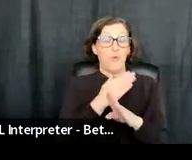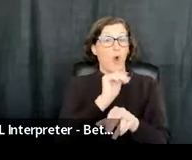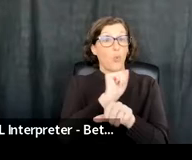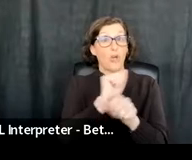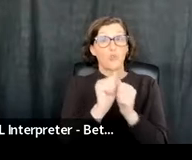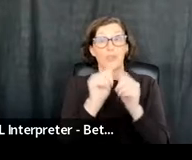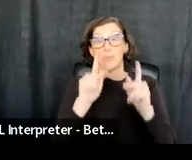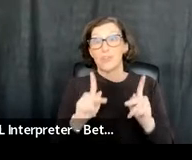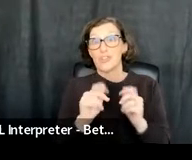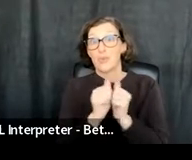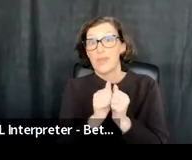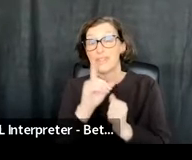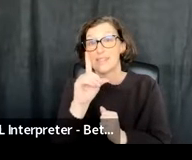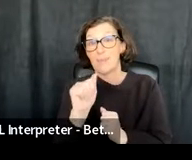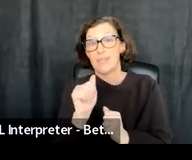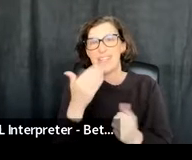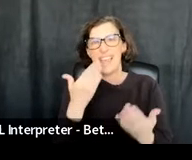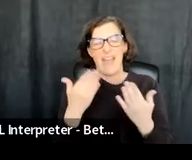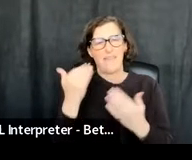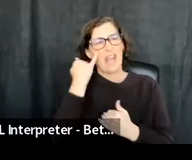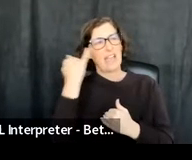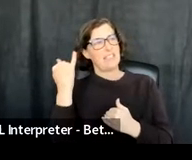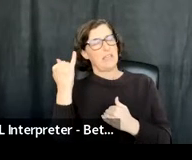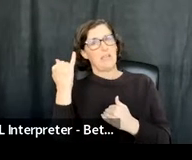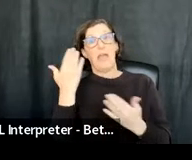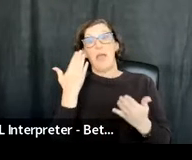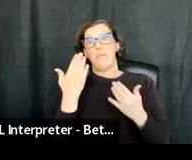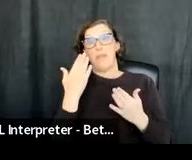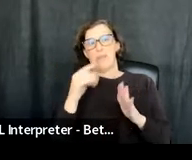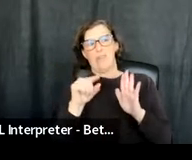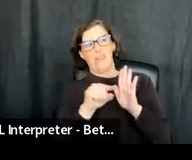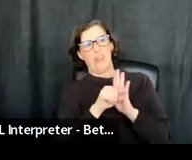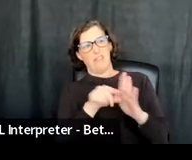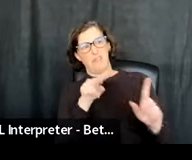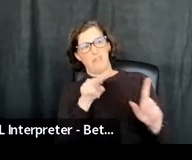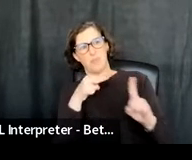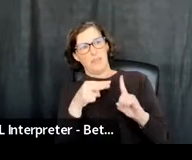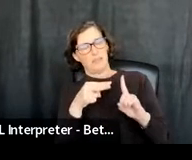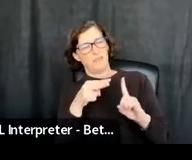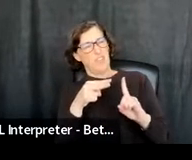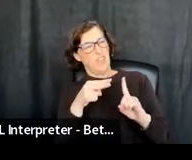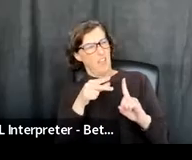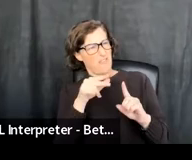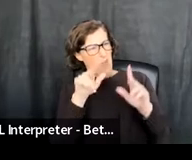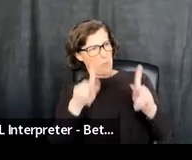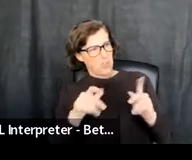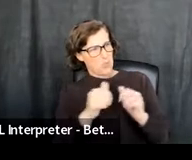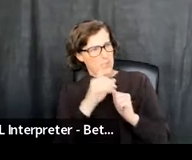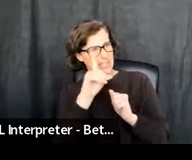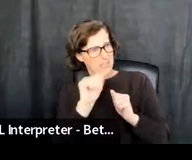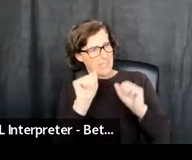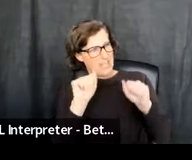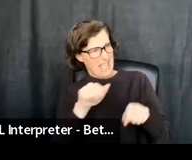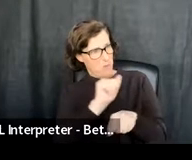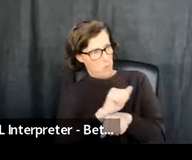might have some preconceived notions and even prejudices about what a person with a disability can accomplish on the work site. So, we need to